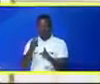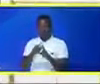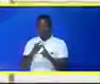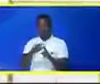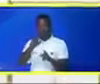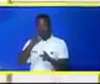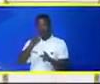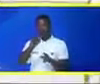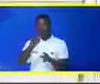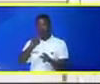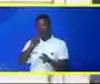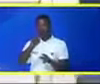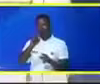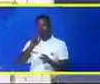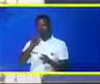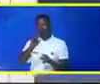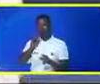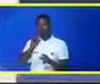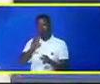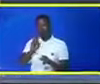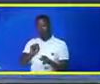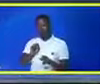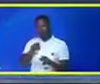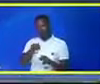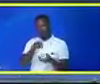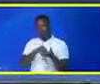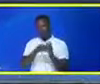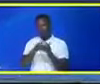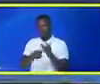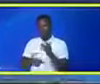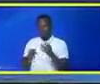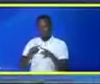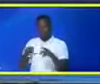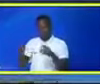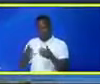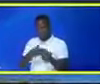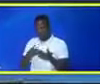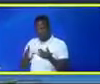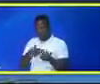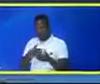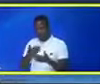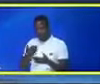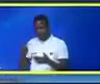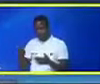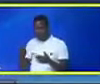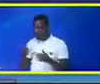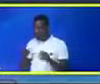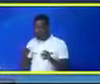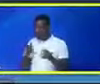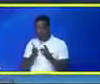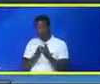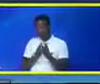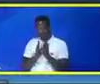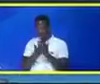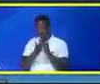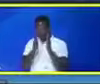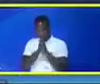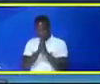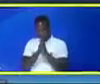anxious. I'm about to pray now. It says, but in everything, by prayer